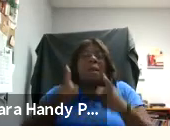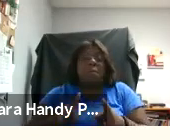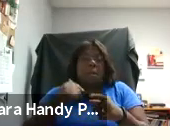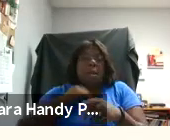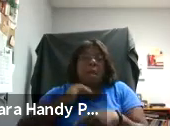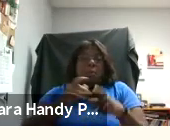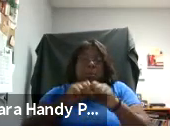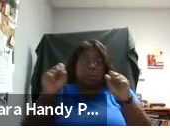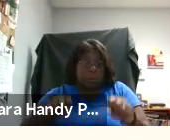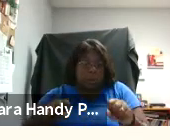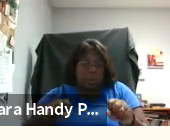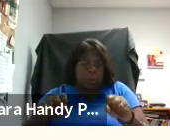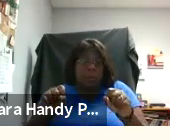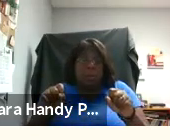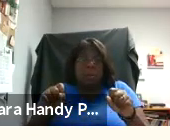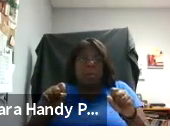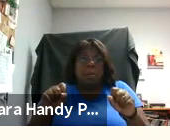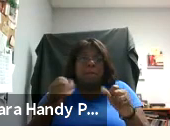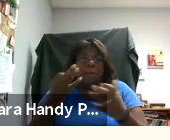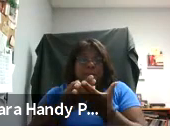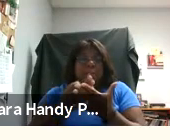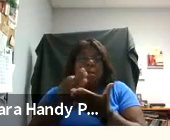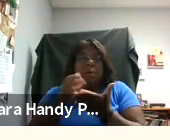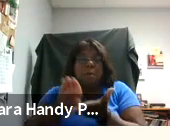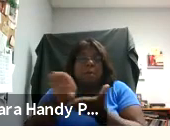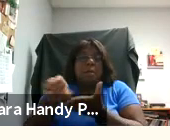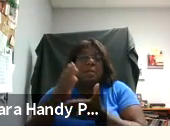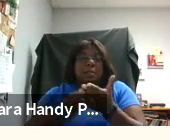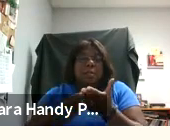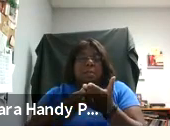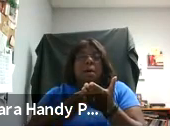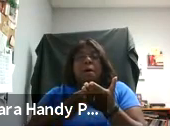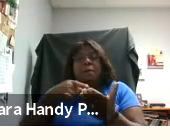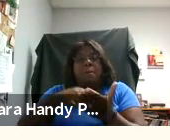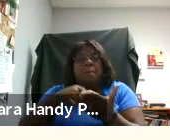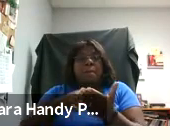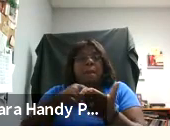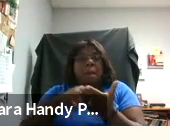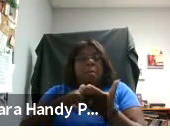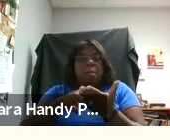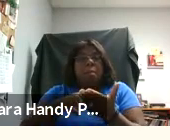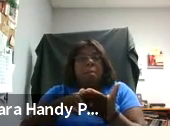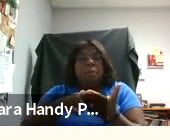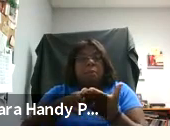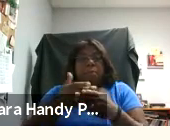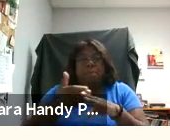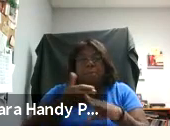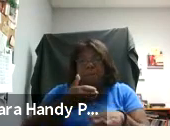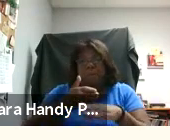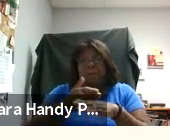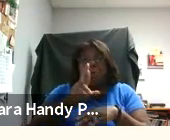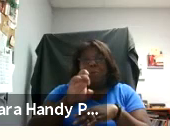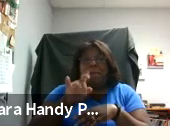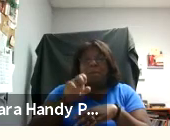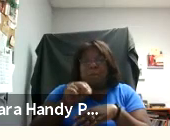system funded some of the outstanding balance before reallocation. So